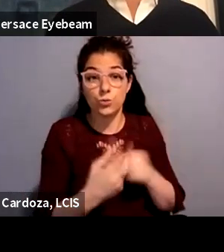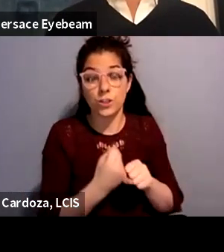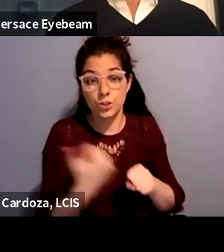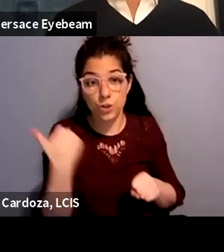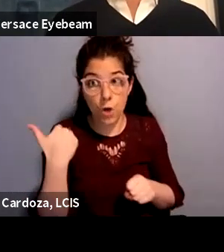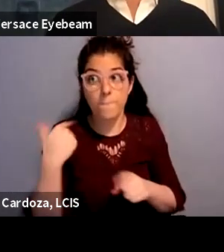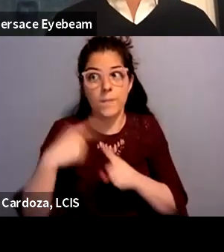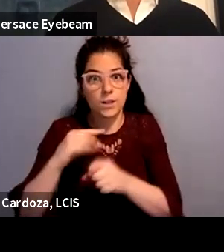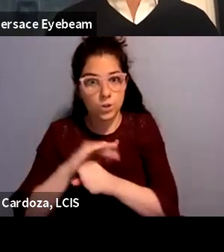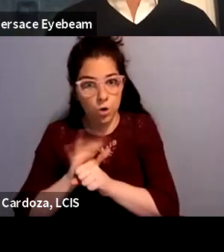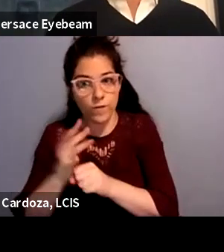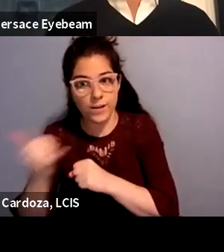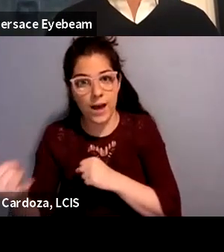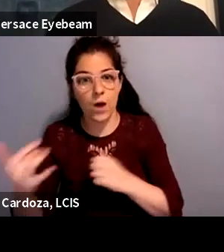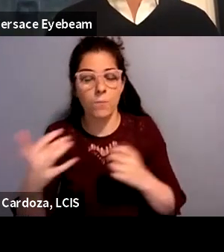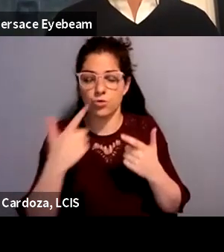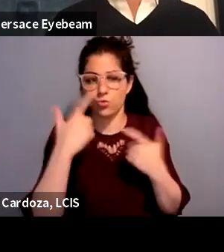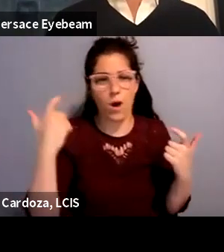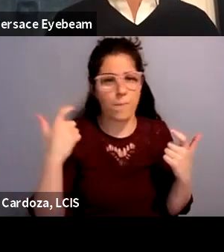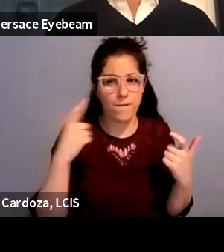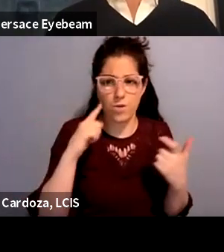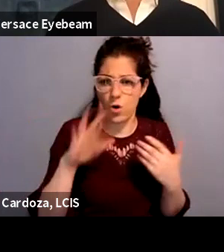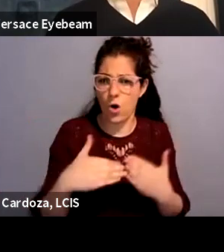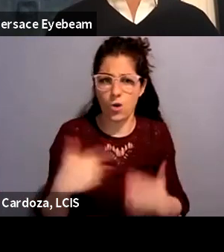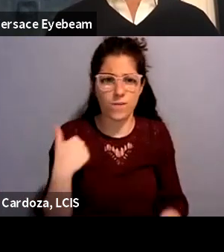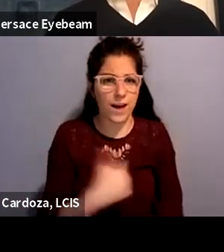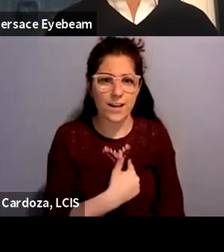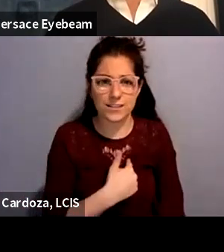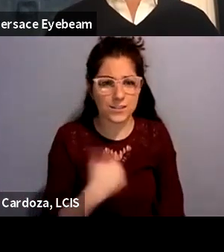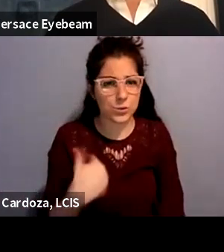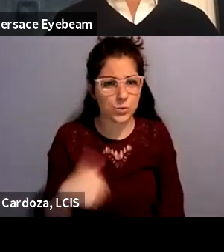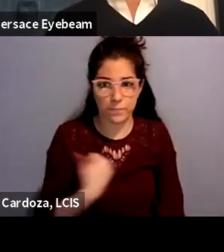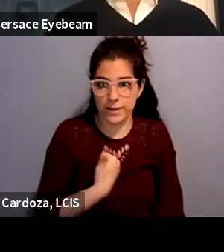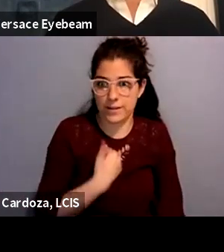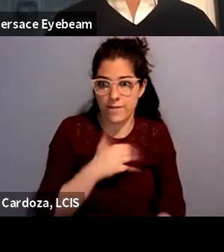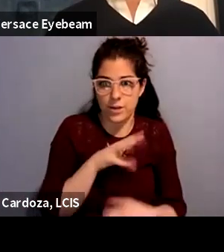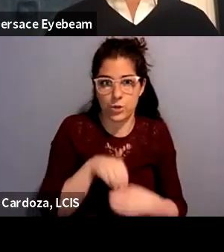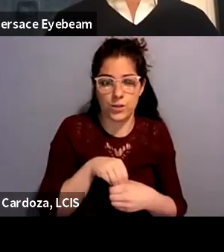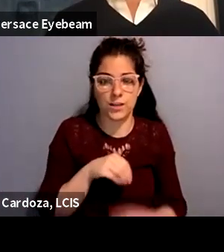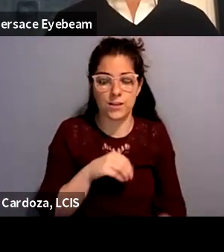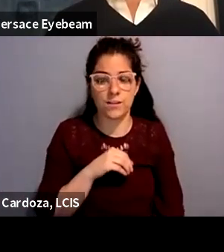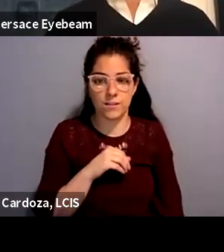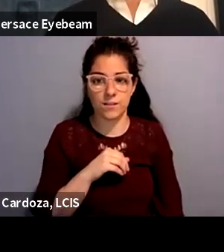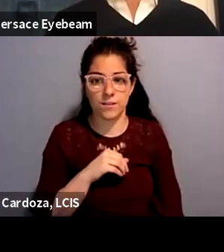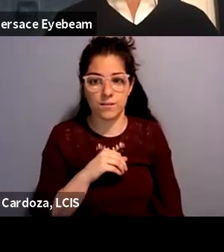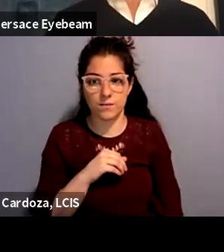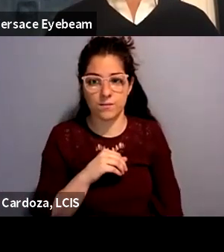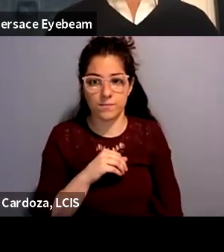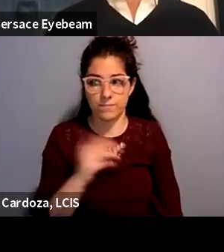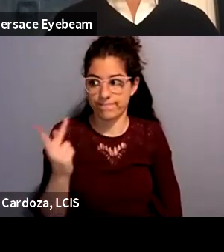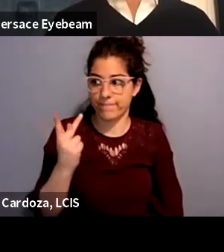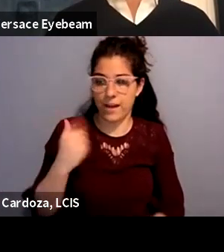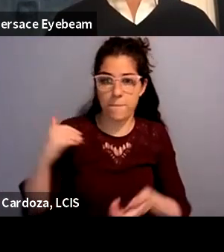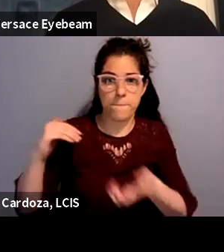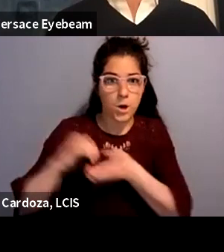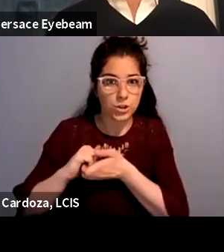and what trauma that was for all of us and myself, particularly in terms of our partnership and our life partnership,